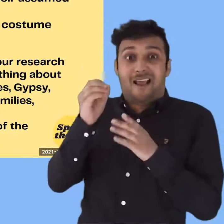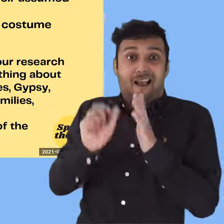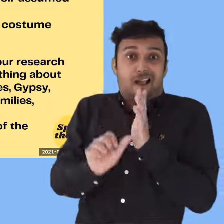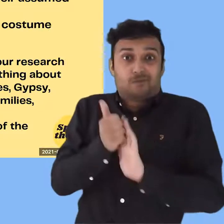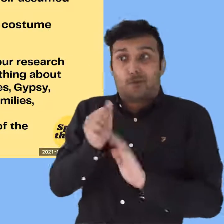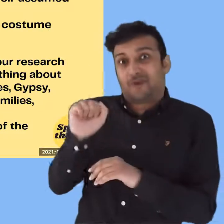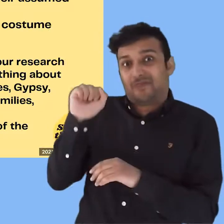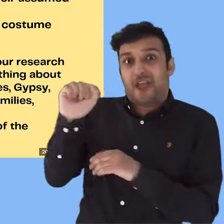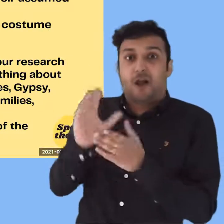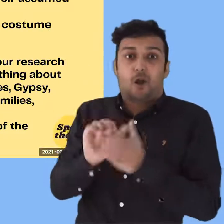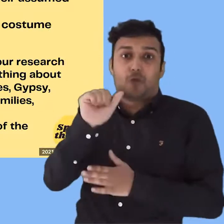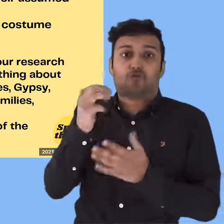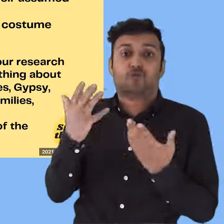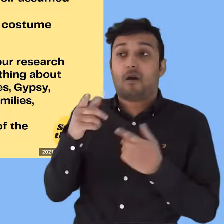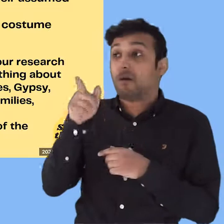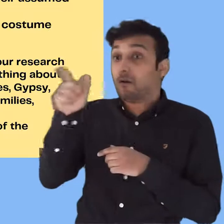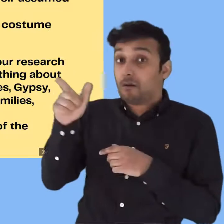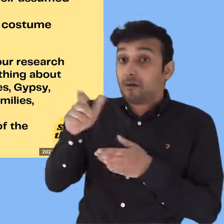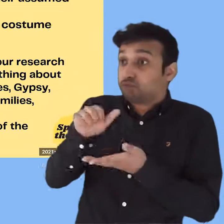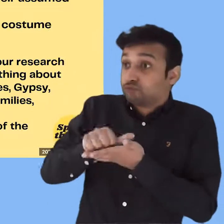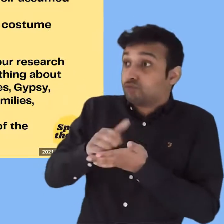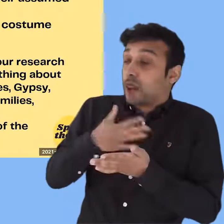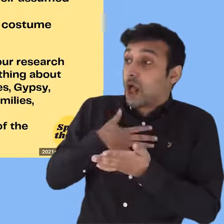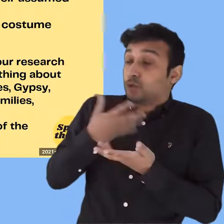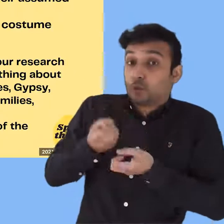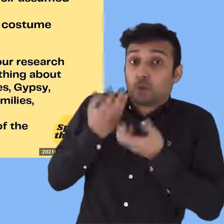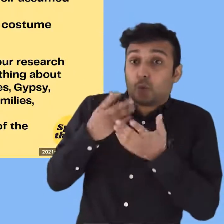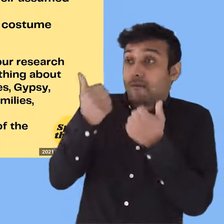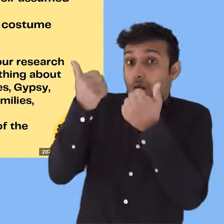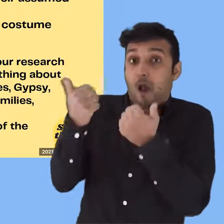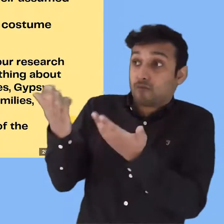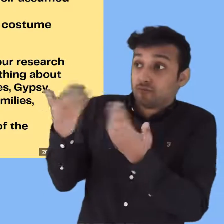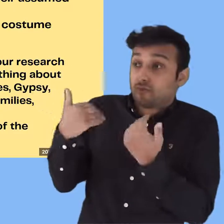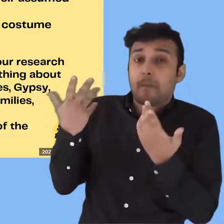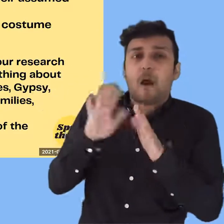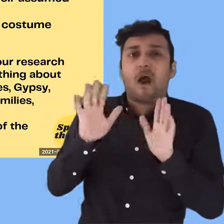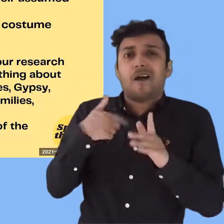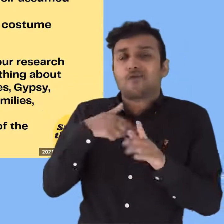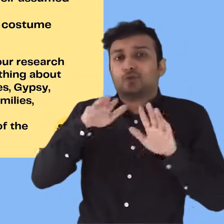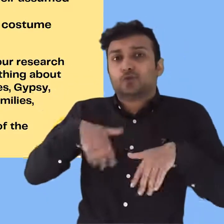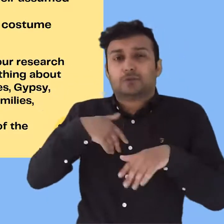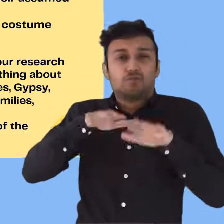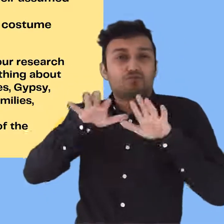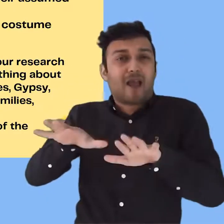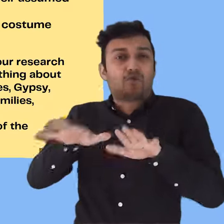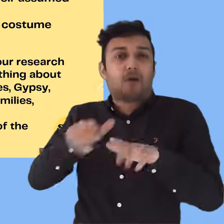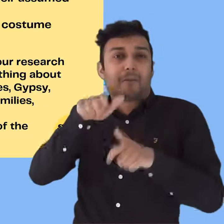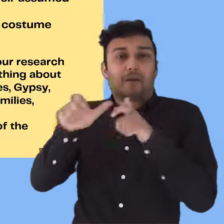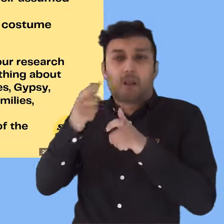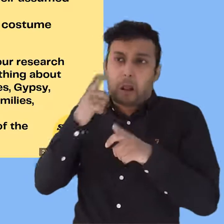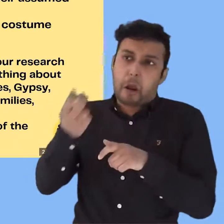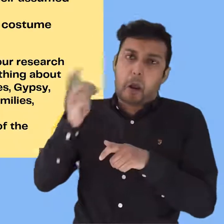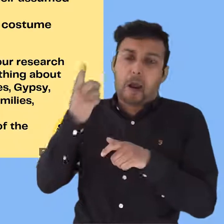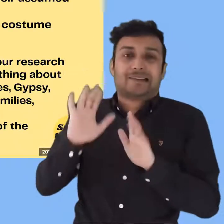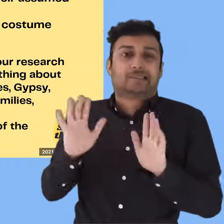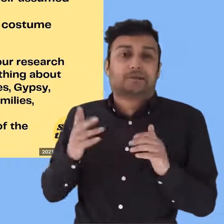pressurize people to do so. And actually sending a message out on Tapestry, for example, to all parents about if anyone